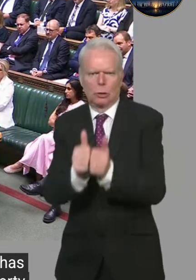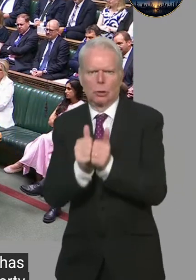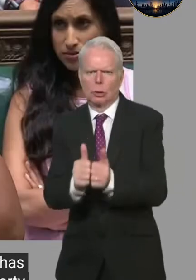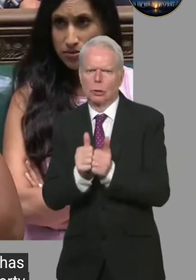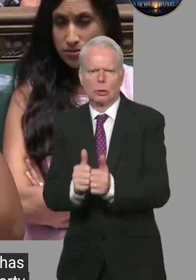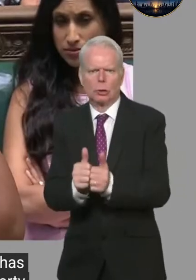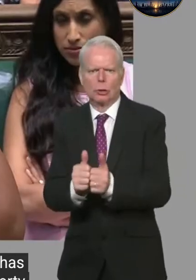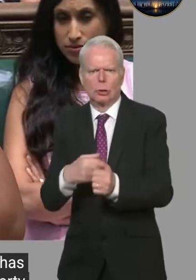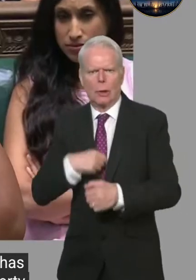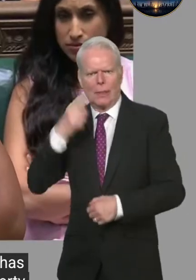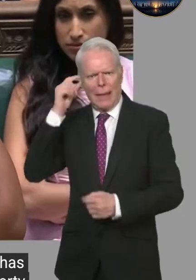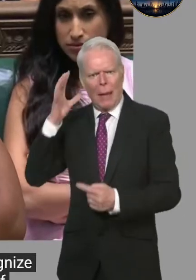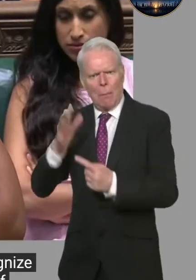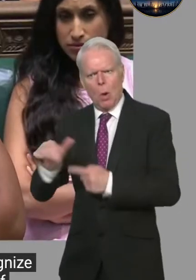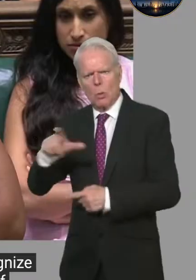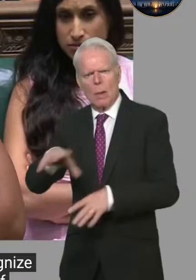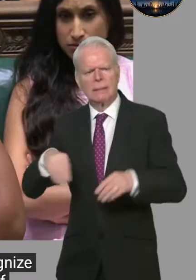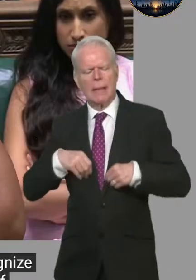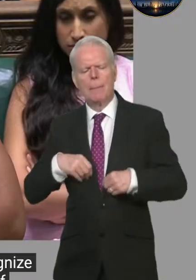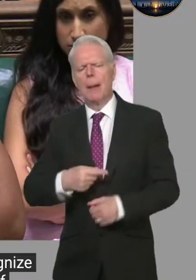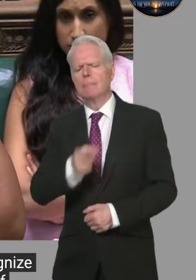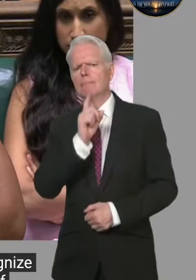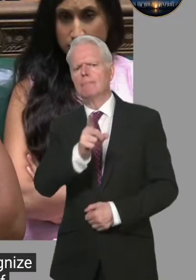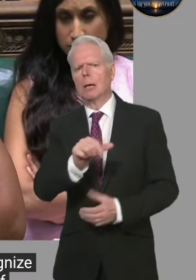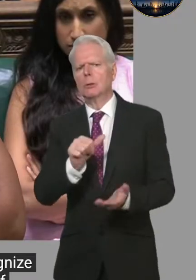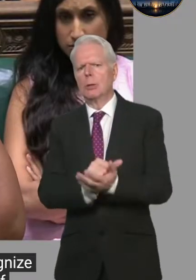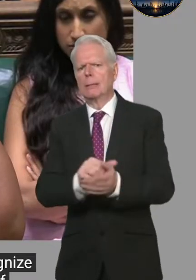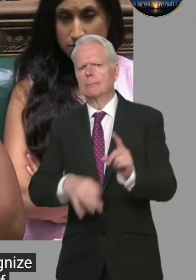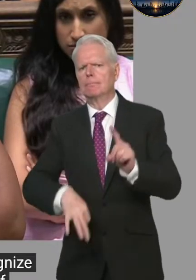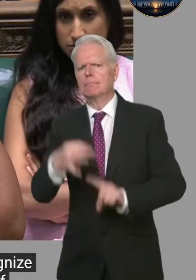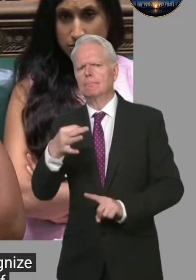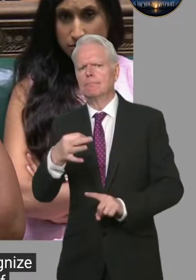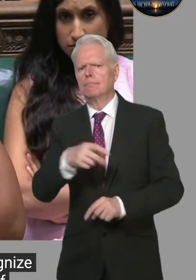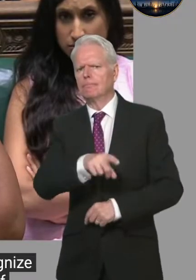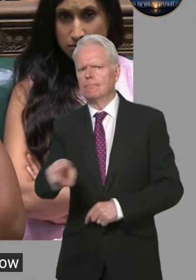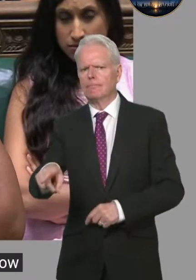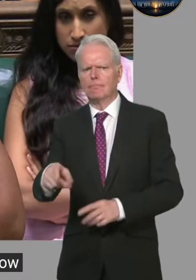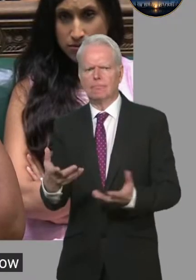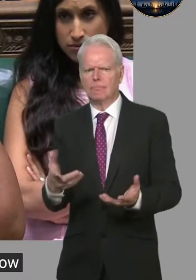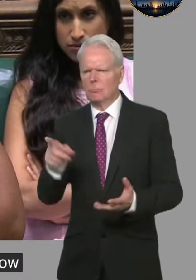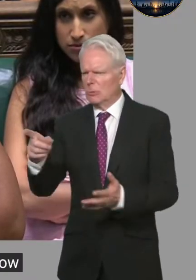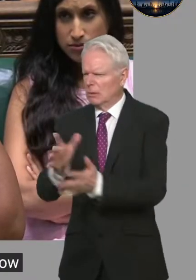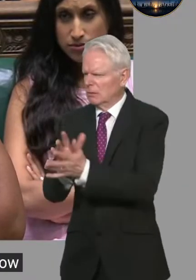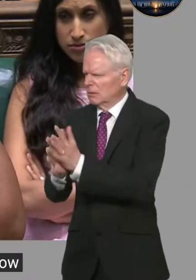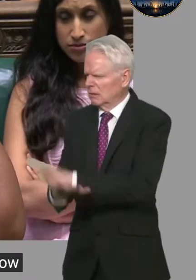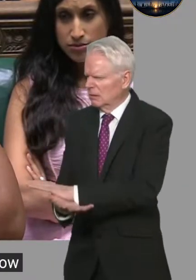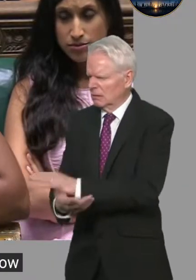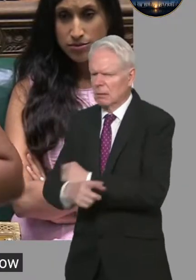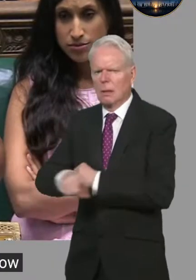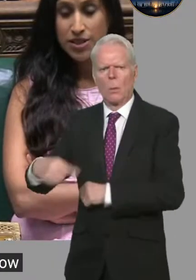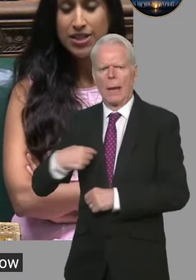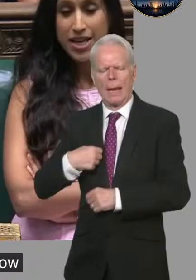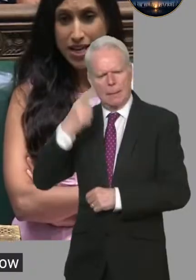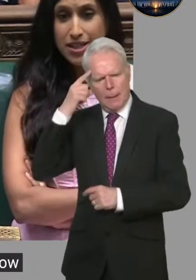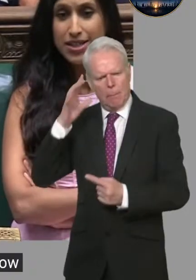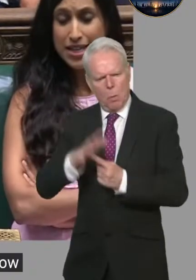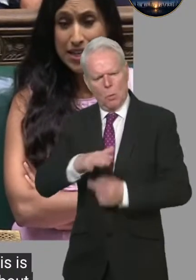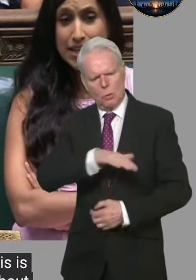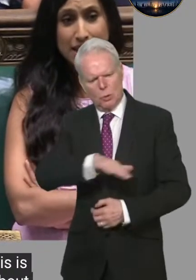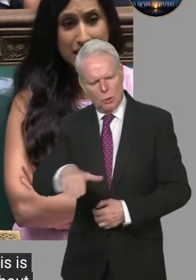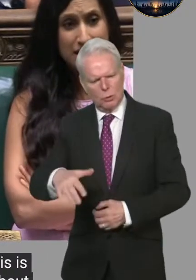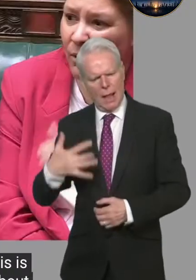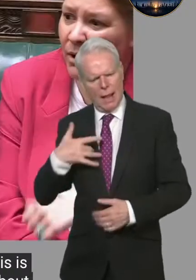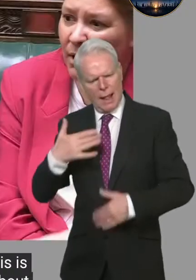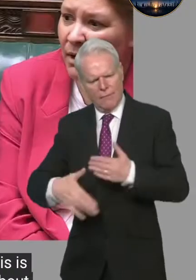Mr. Speaker, the fact is that if she knew so much about poor children, she wouldn't have given them fewer teachers. Teacher